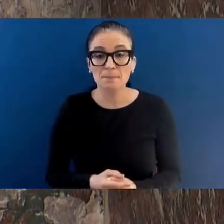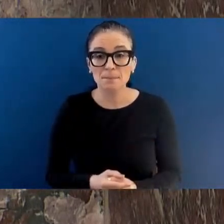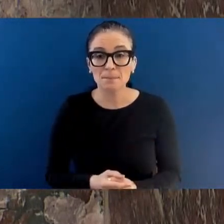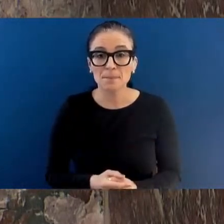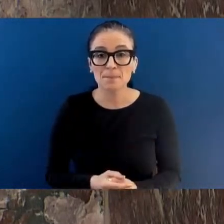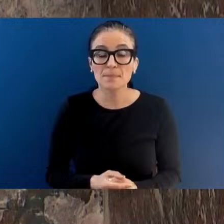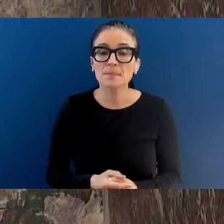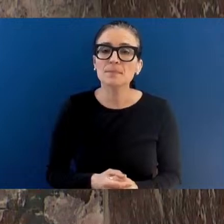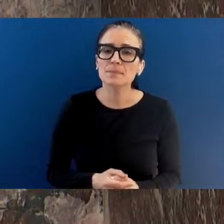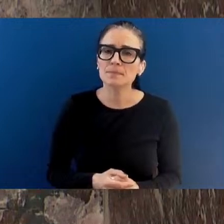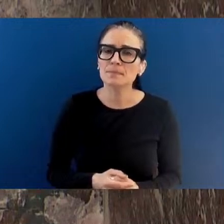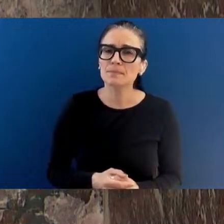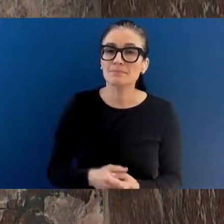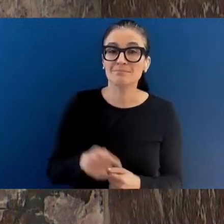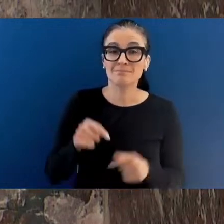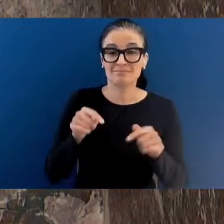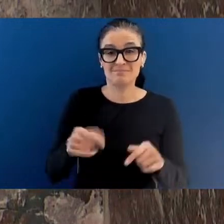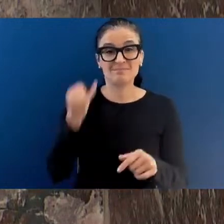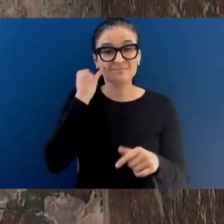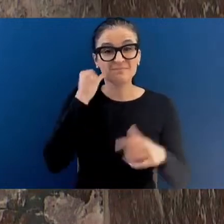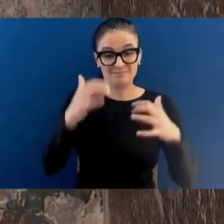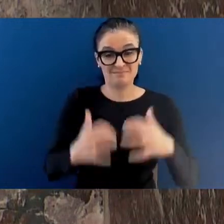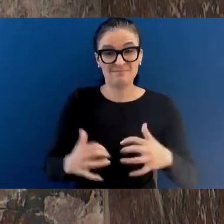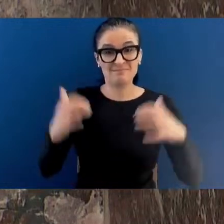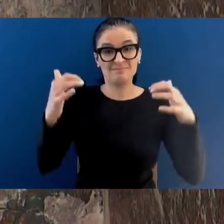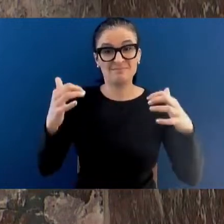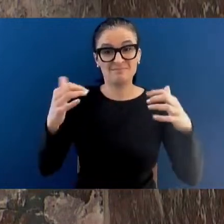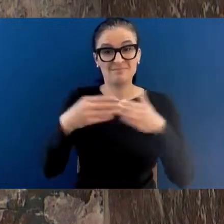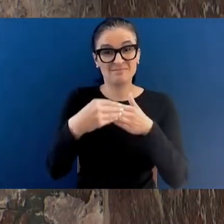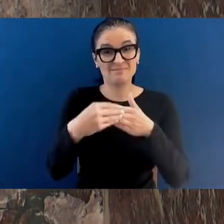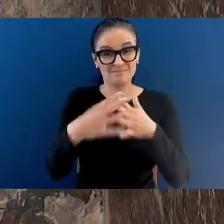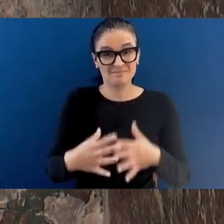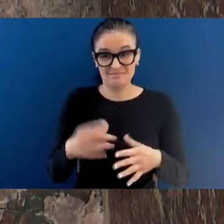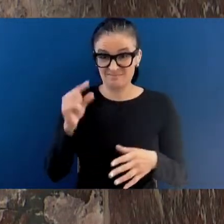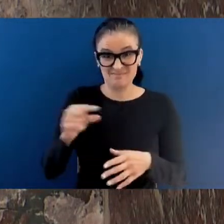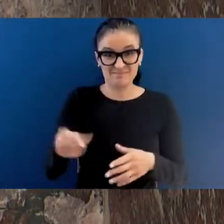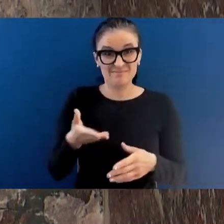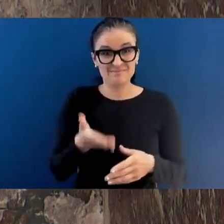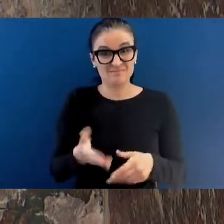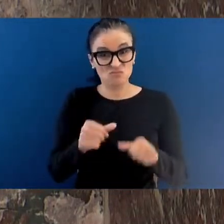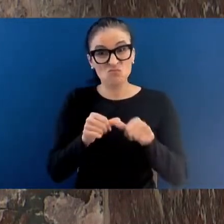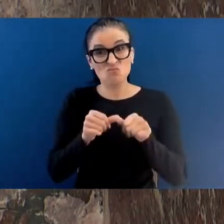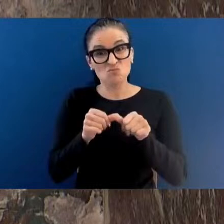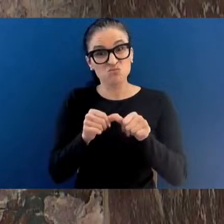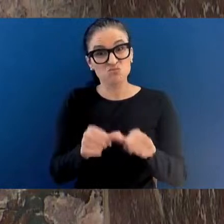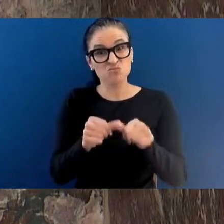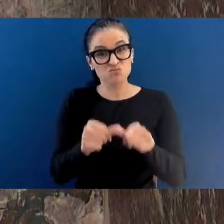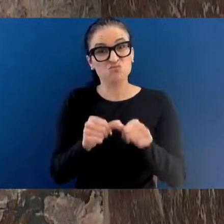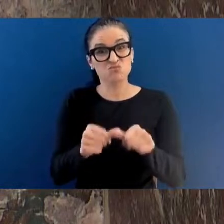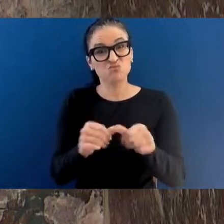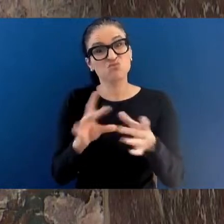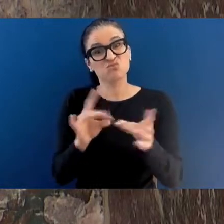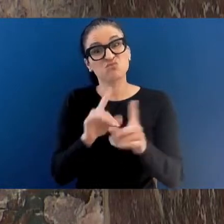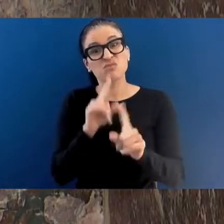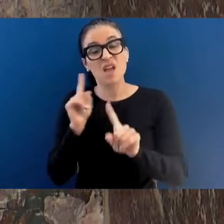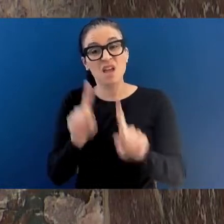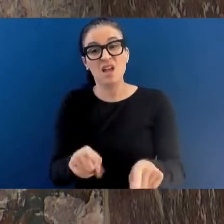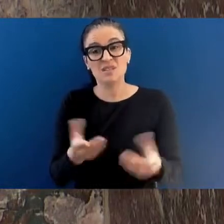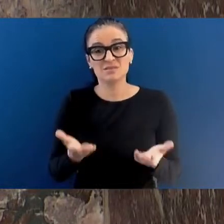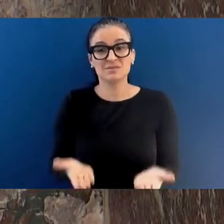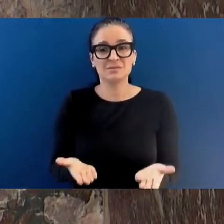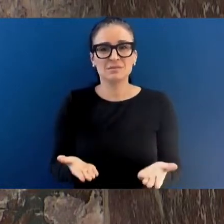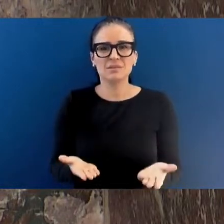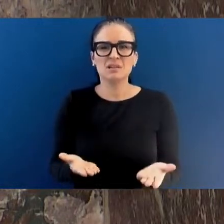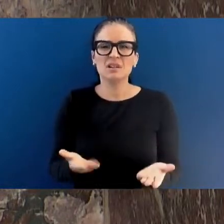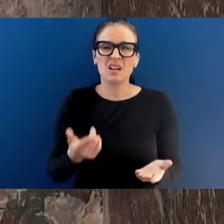House to address my questions yesterday and today, I would ask the member to withdraw his incorrect statement, which is that I